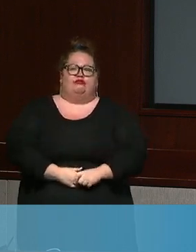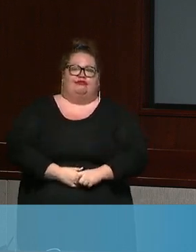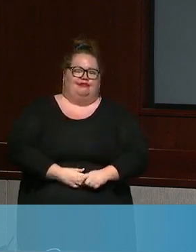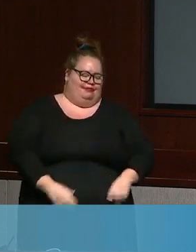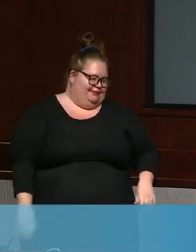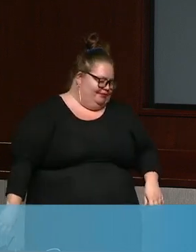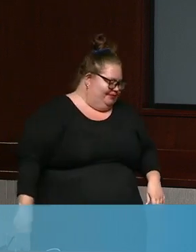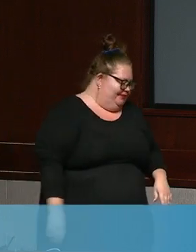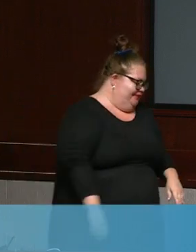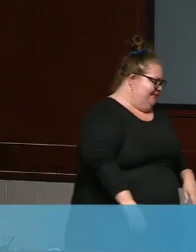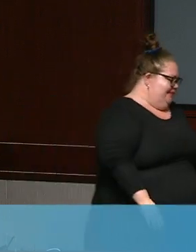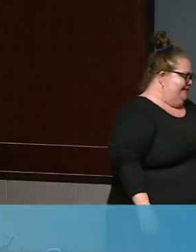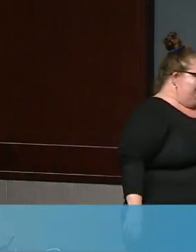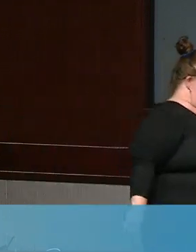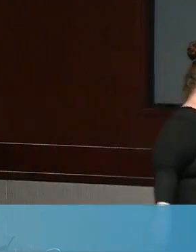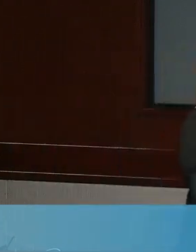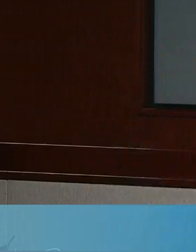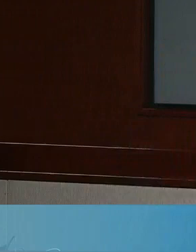Thank you.